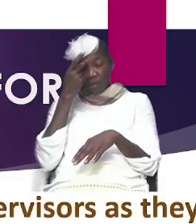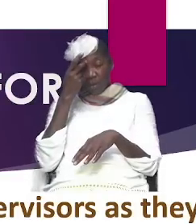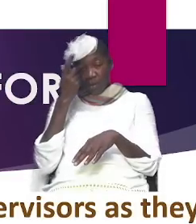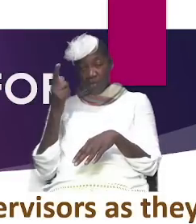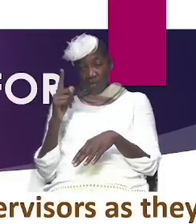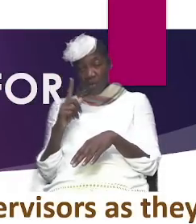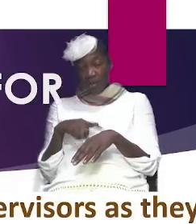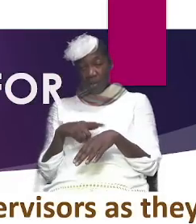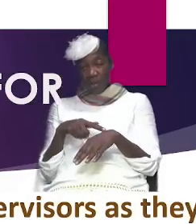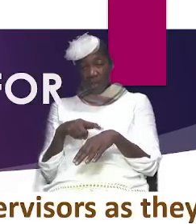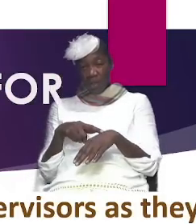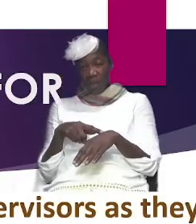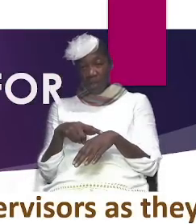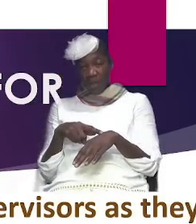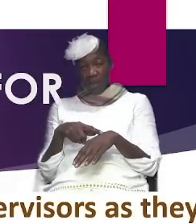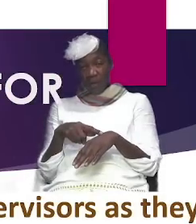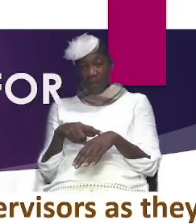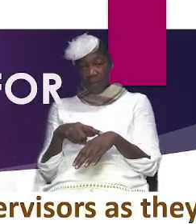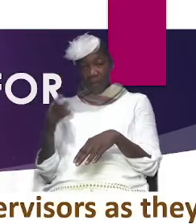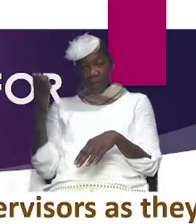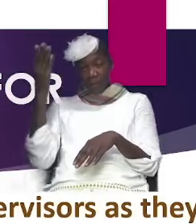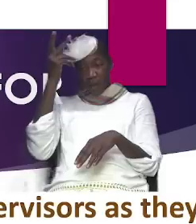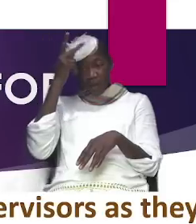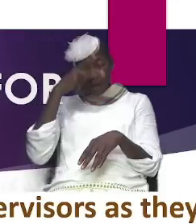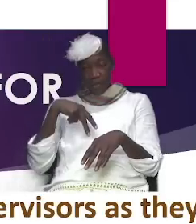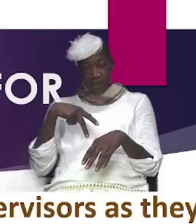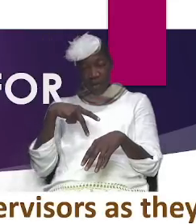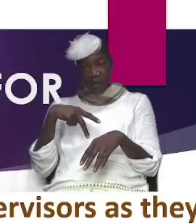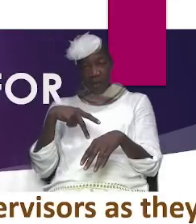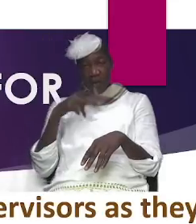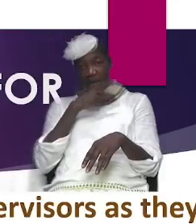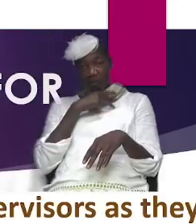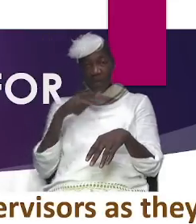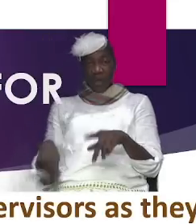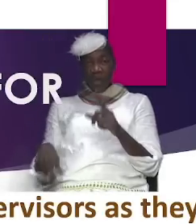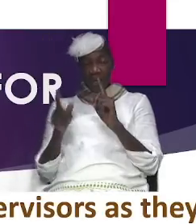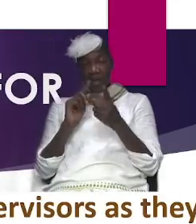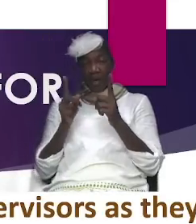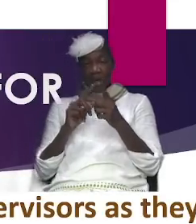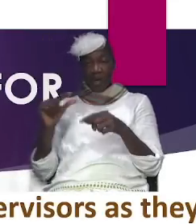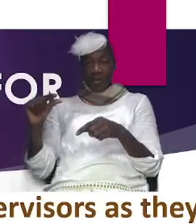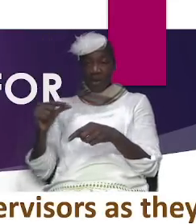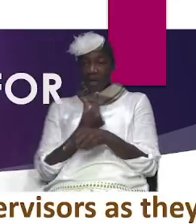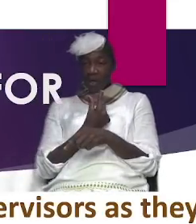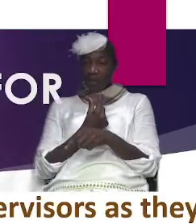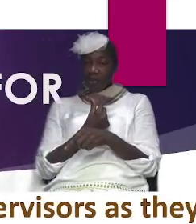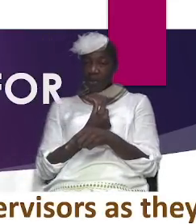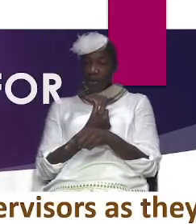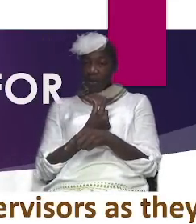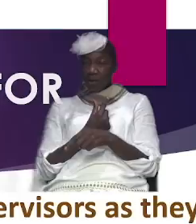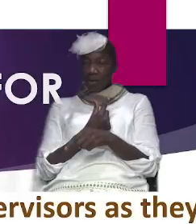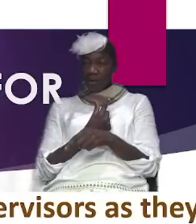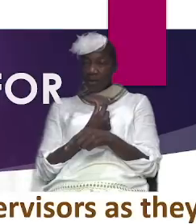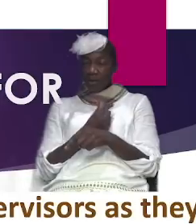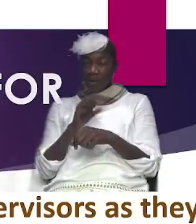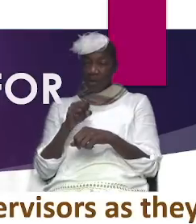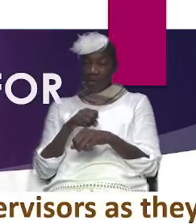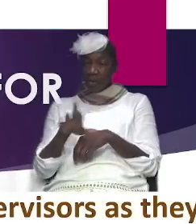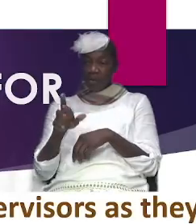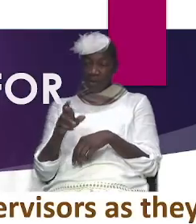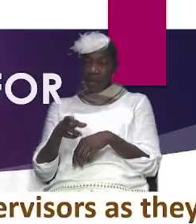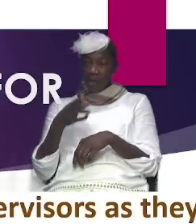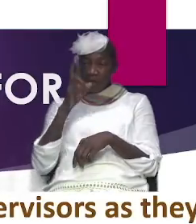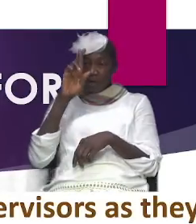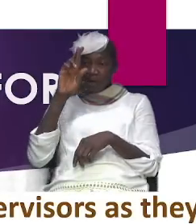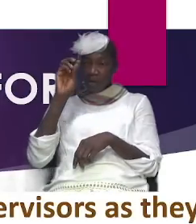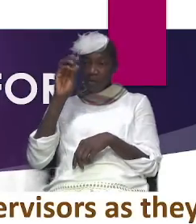in the presence of King Agrippa talking to him about this gospel. He was actually sent off to Rome to